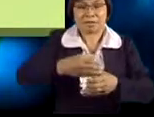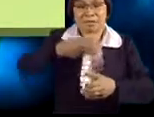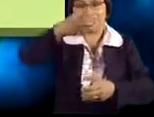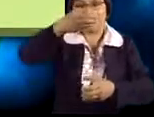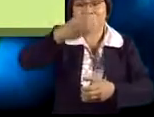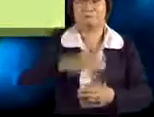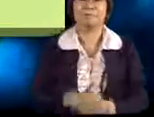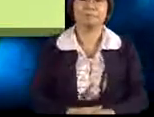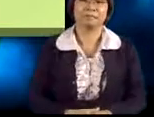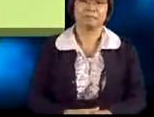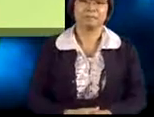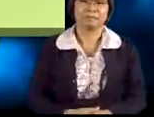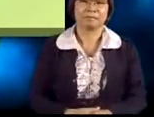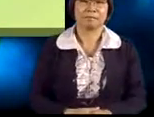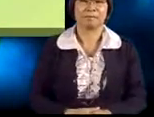cylinder,